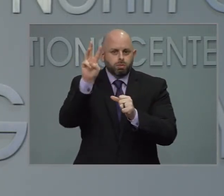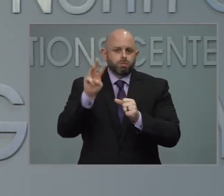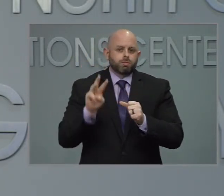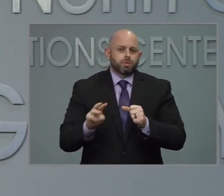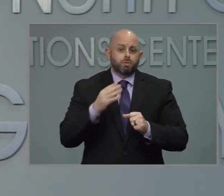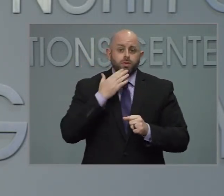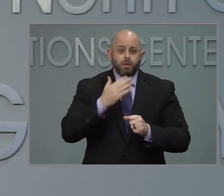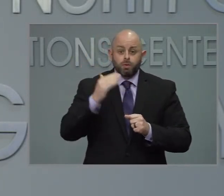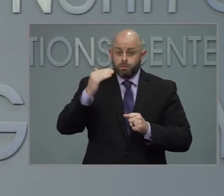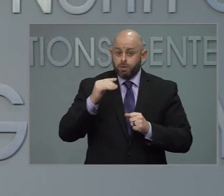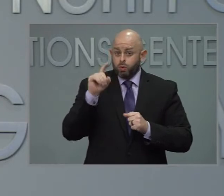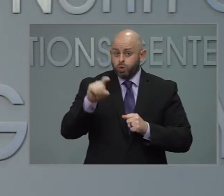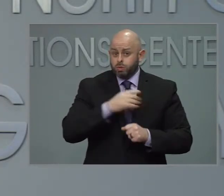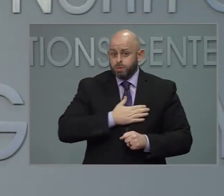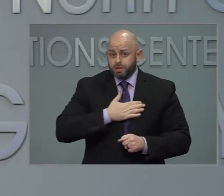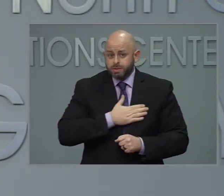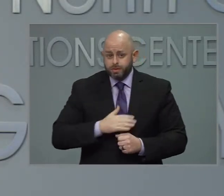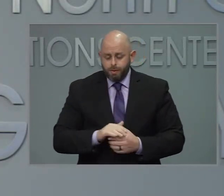please.